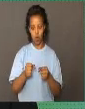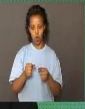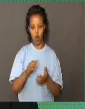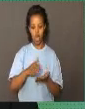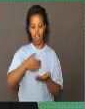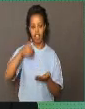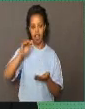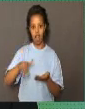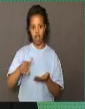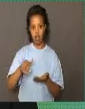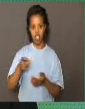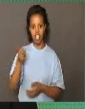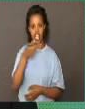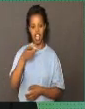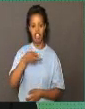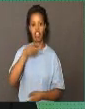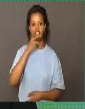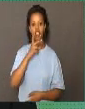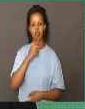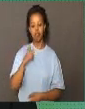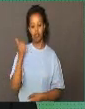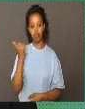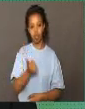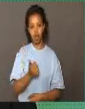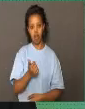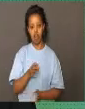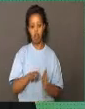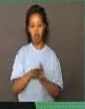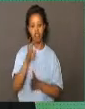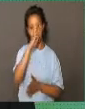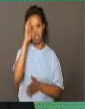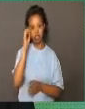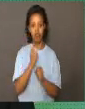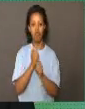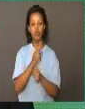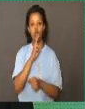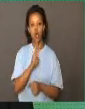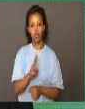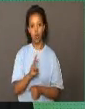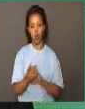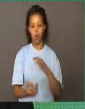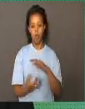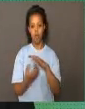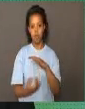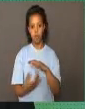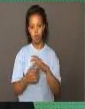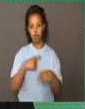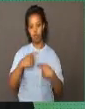edge, and beer are made with bacteria through